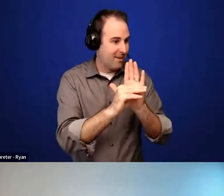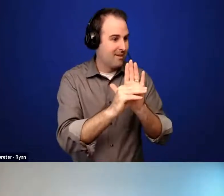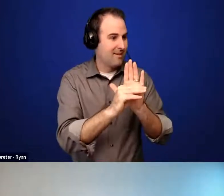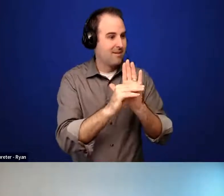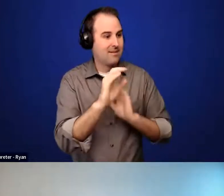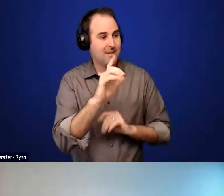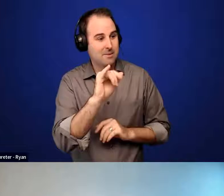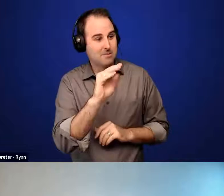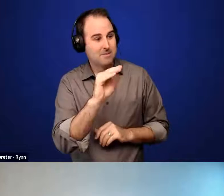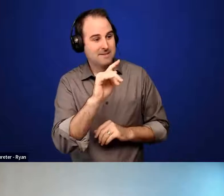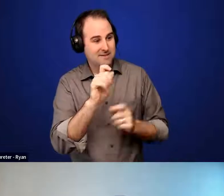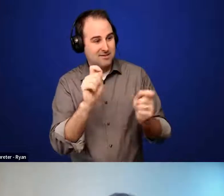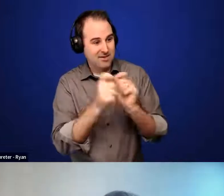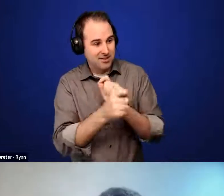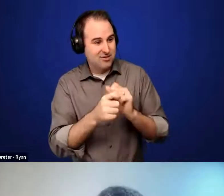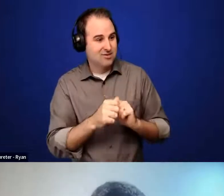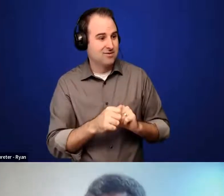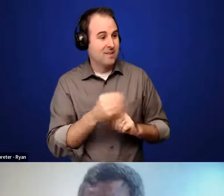food security?